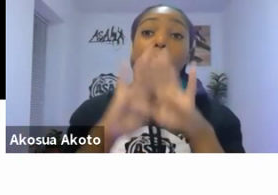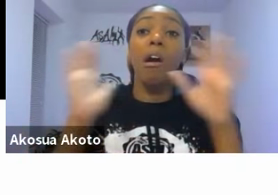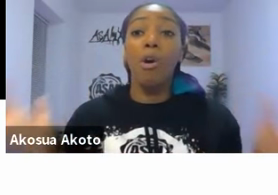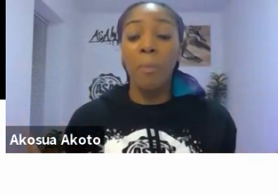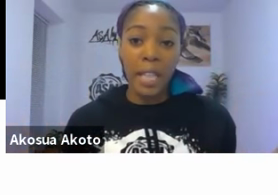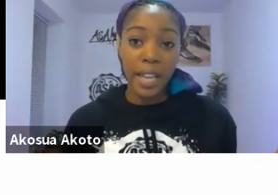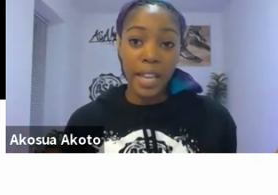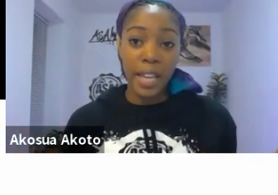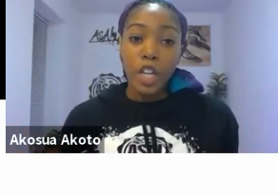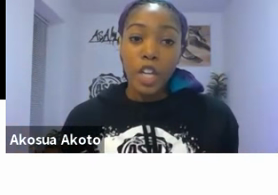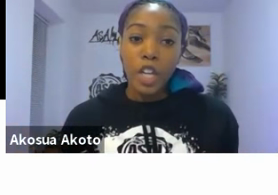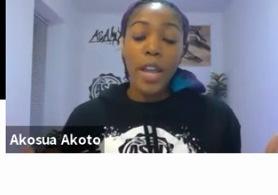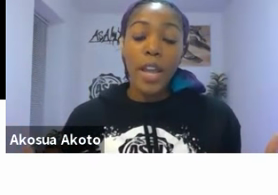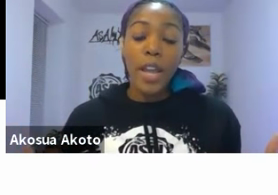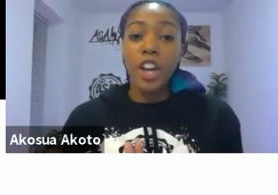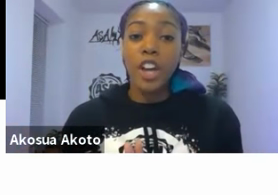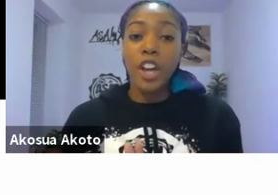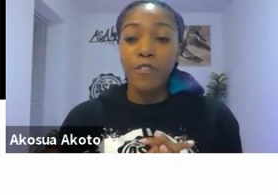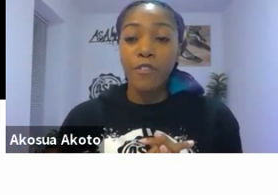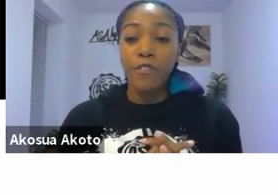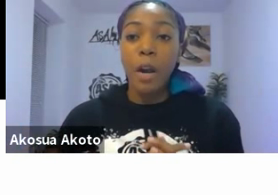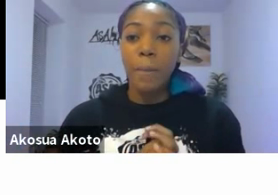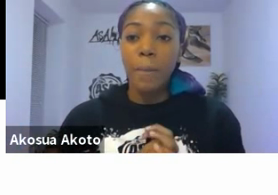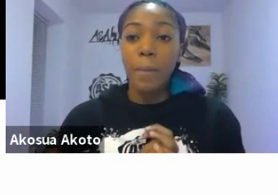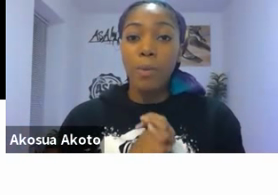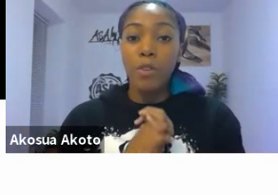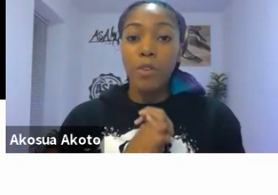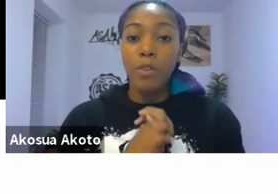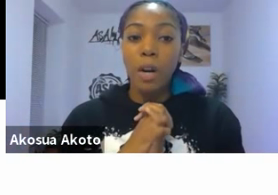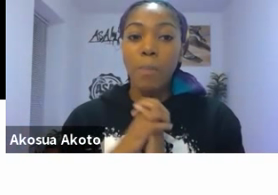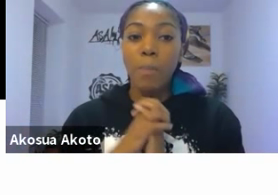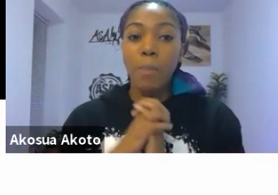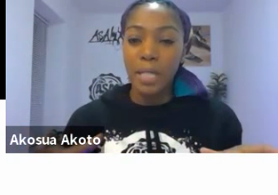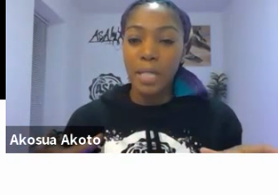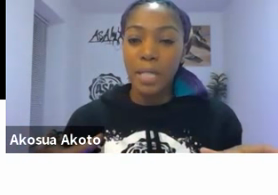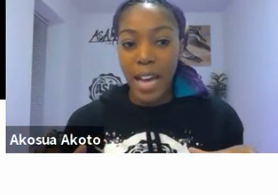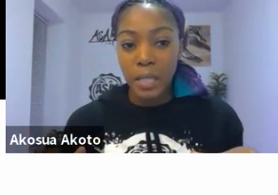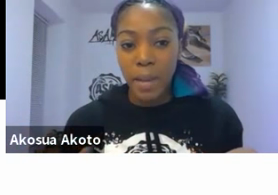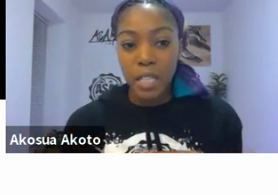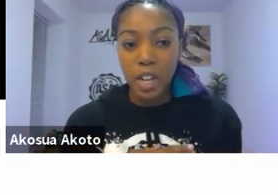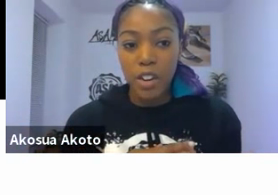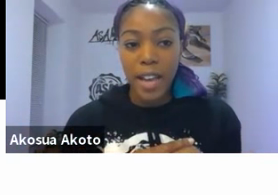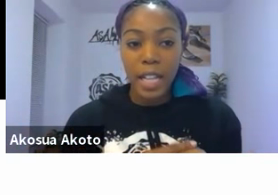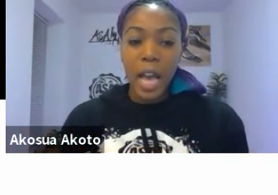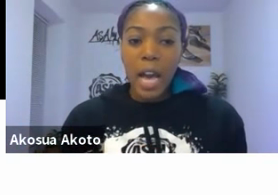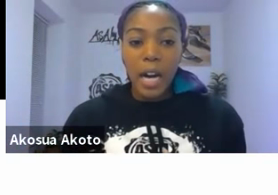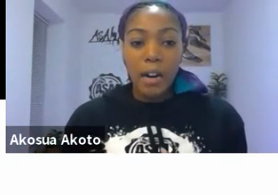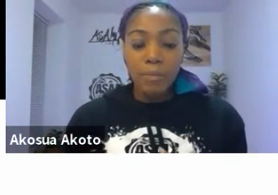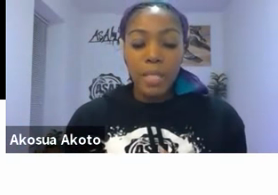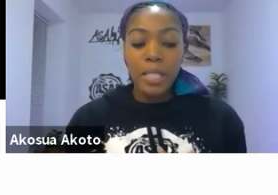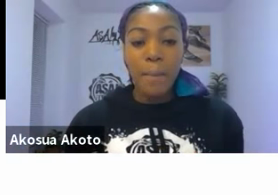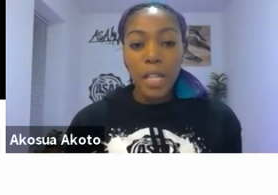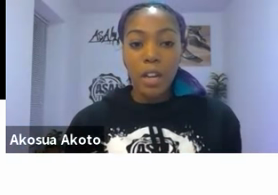it was a whole big thing. So it started from a performance kind of aspect, all